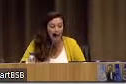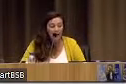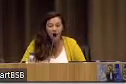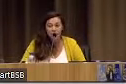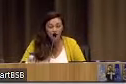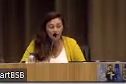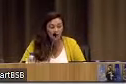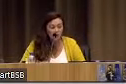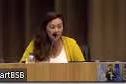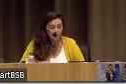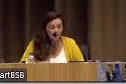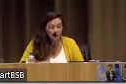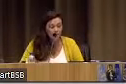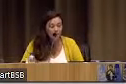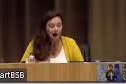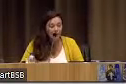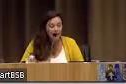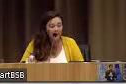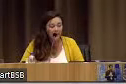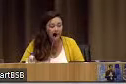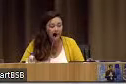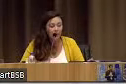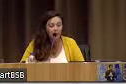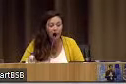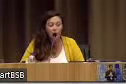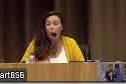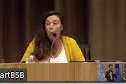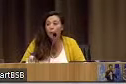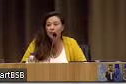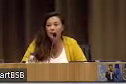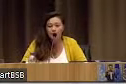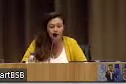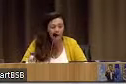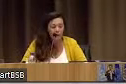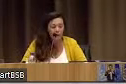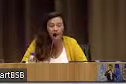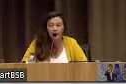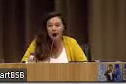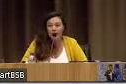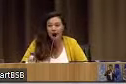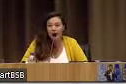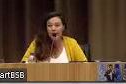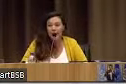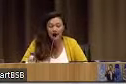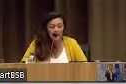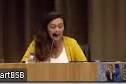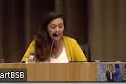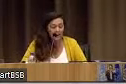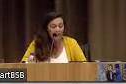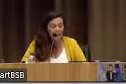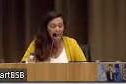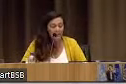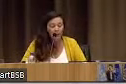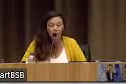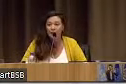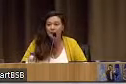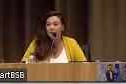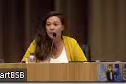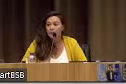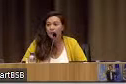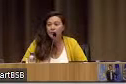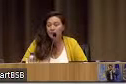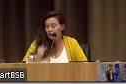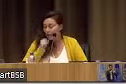the minimal set of information to exchange this information. Then we